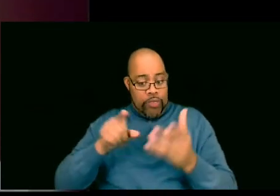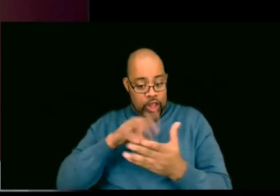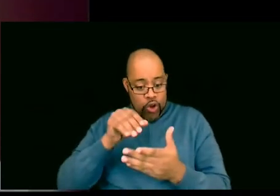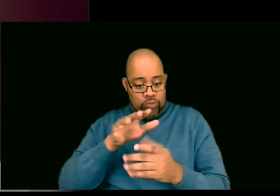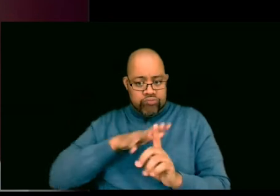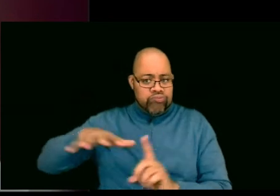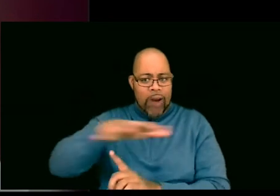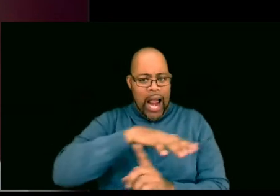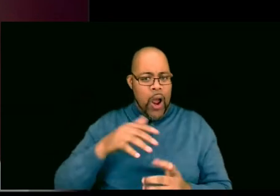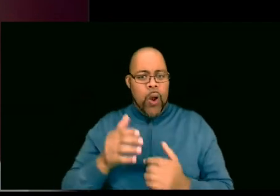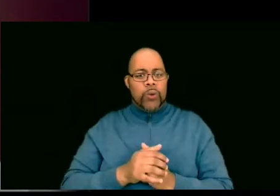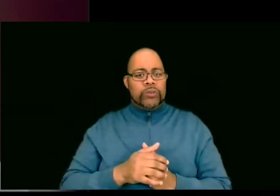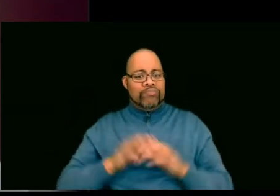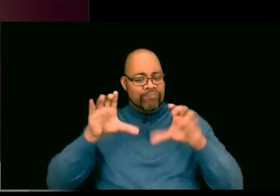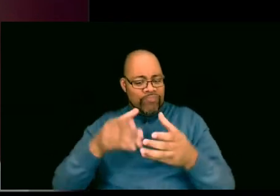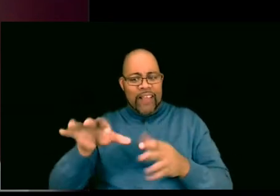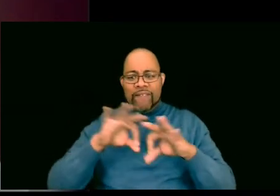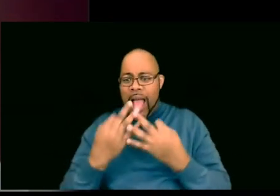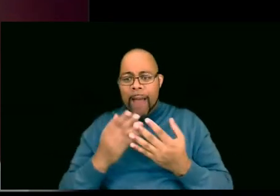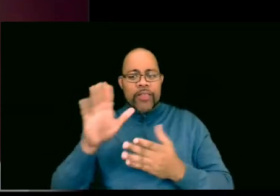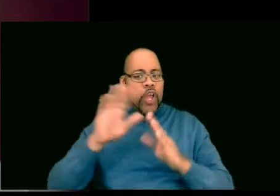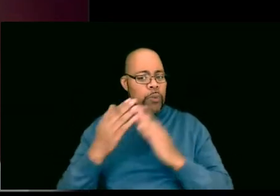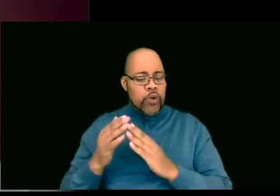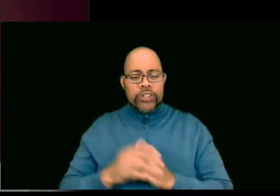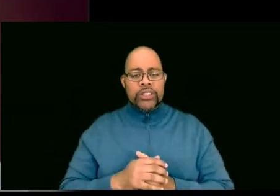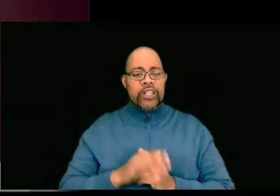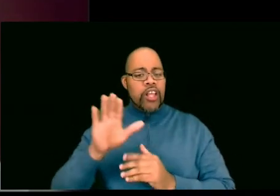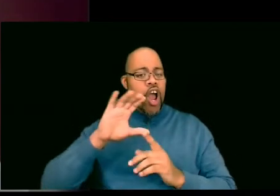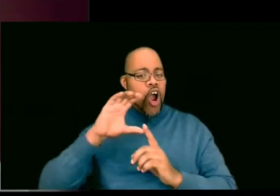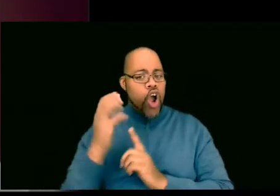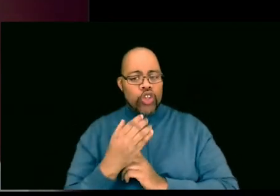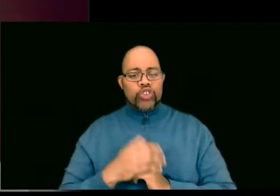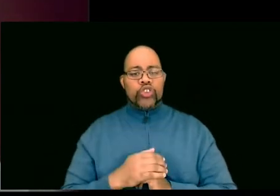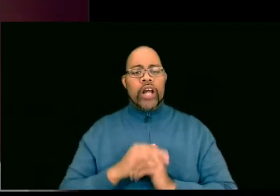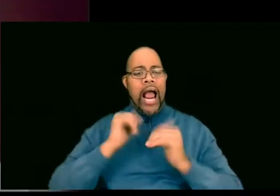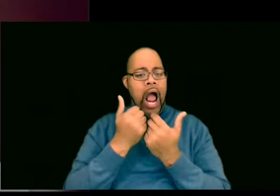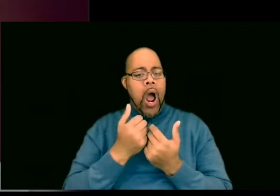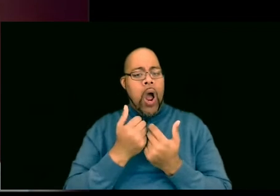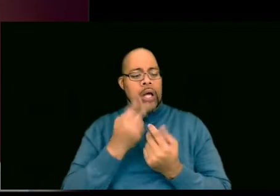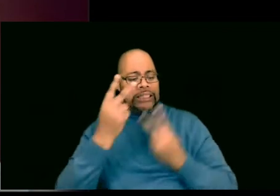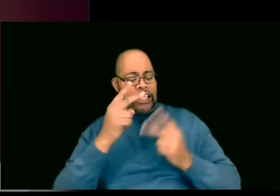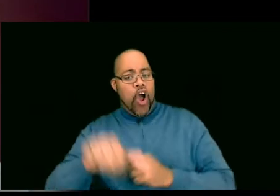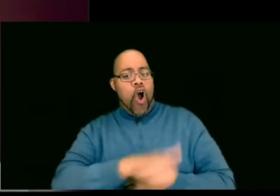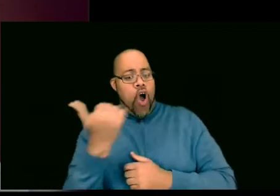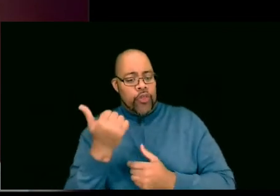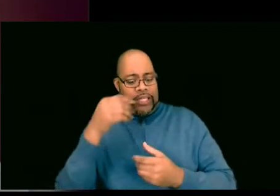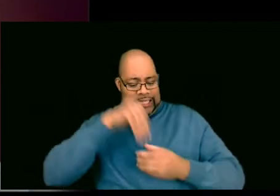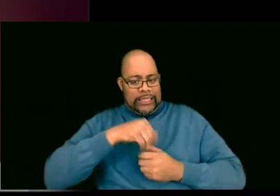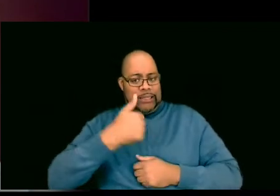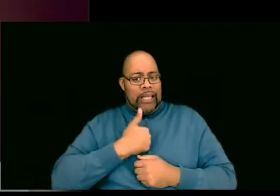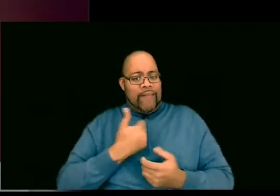learn what they learn around their breakfast tables or in their families or their communities or their culture, how to see the other